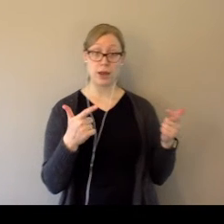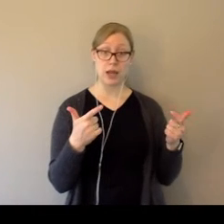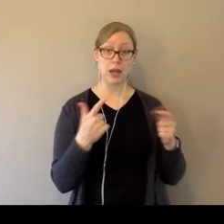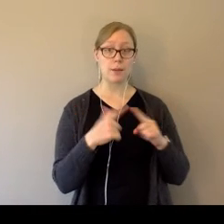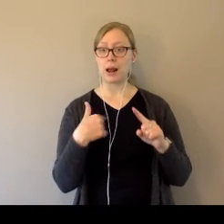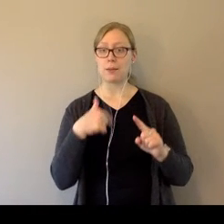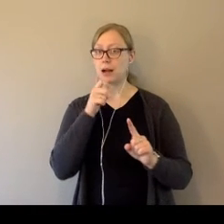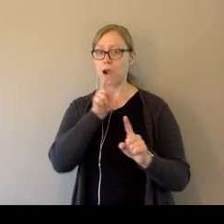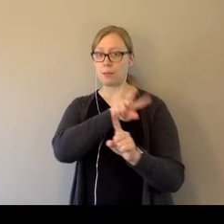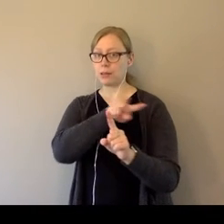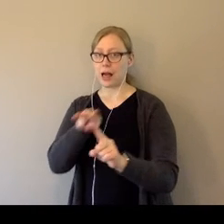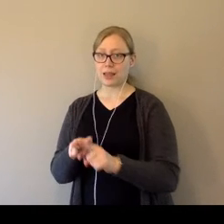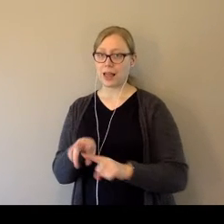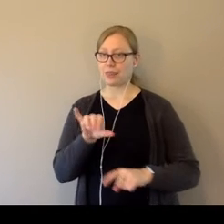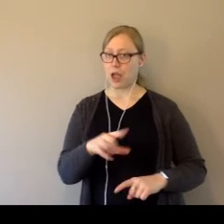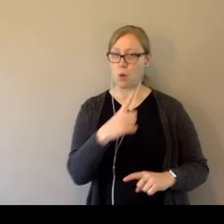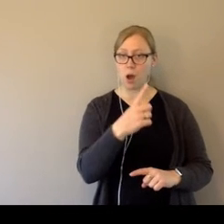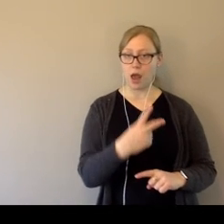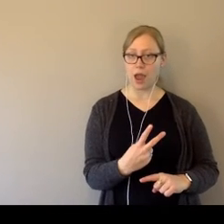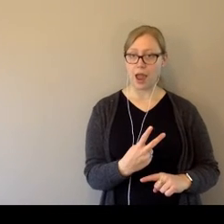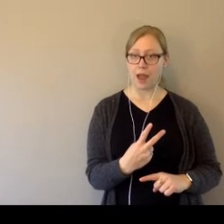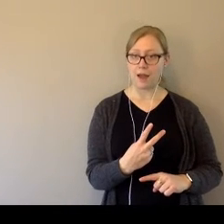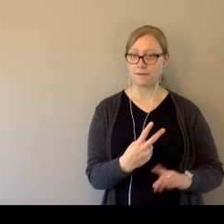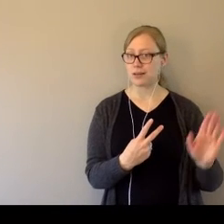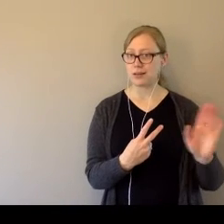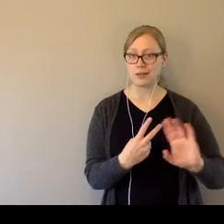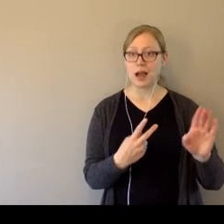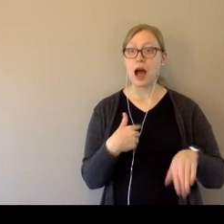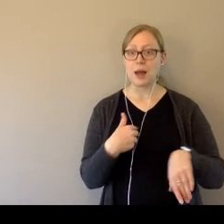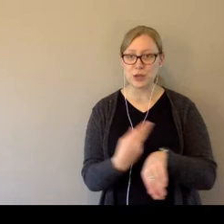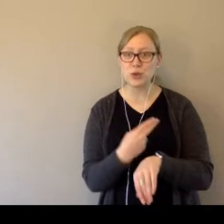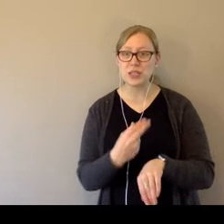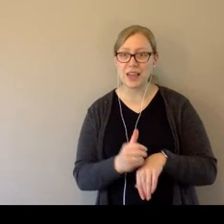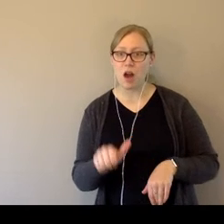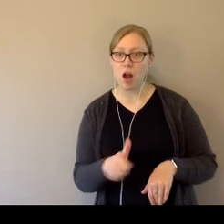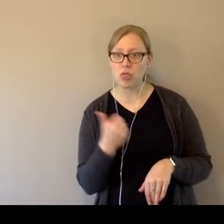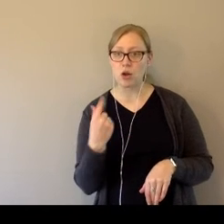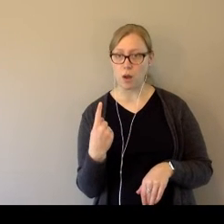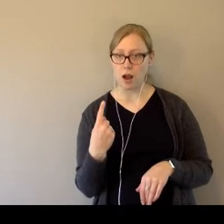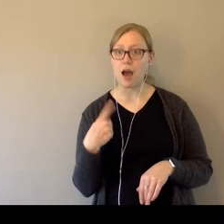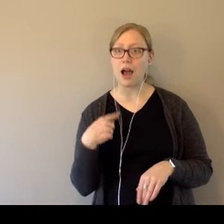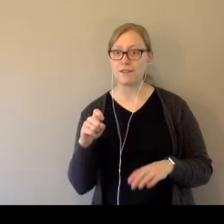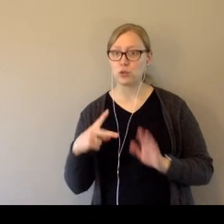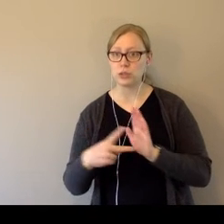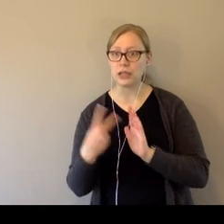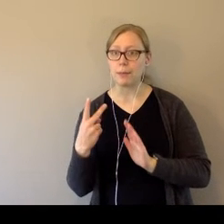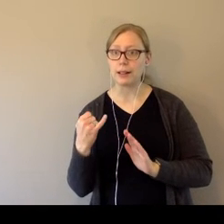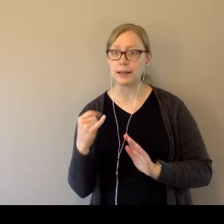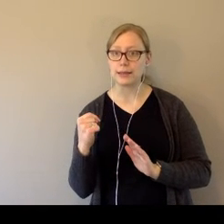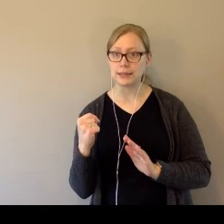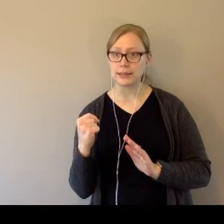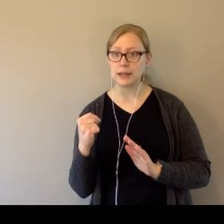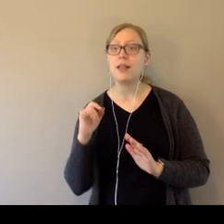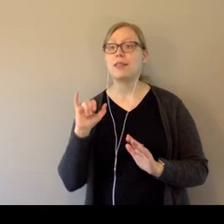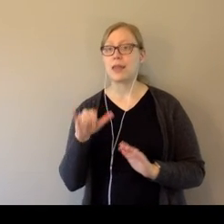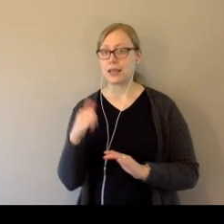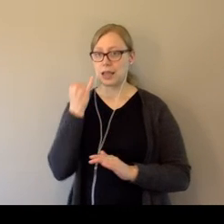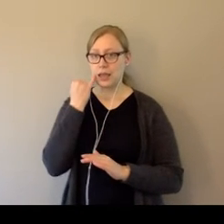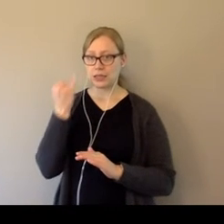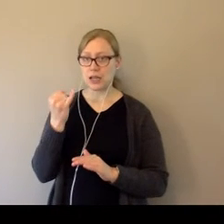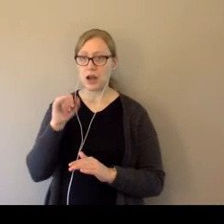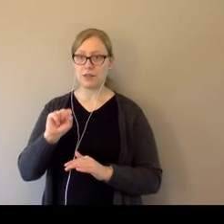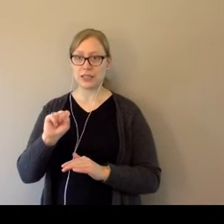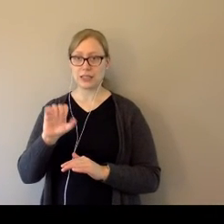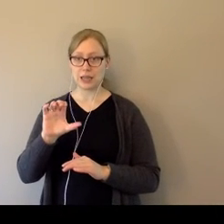I'm actually doing the other similarity ratio. I have to double it. And so that's the idea of a scale factor. So this is kind of like the